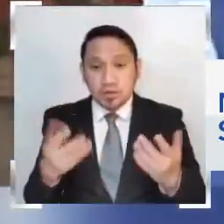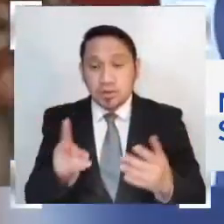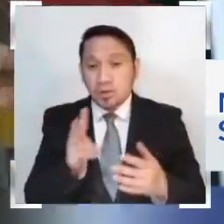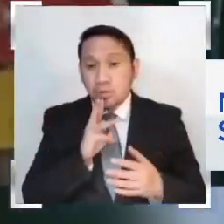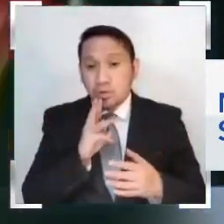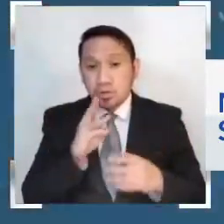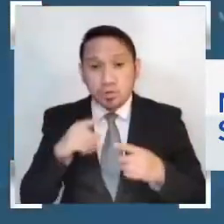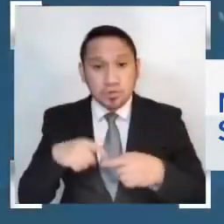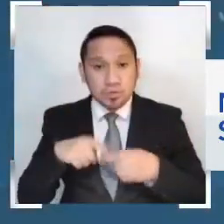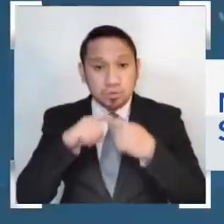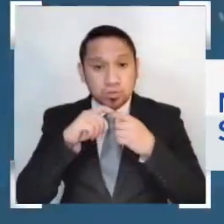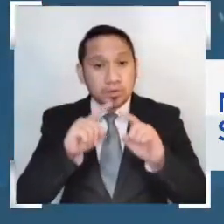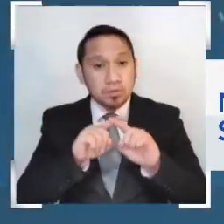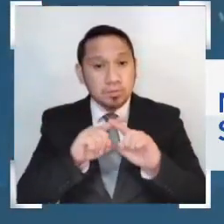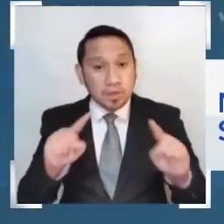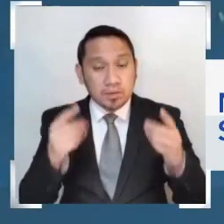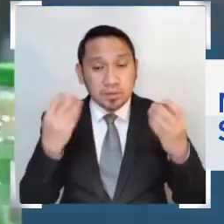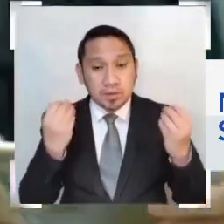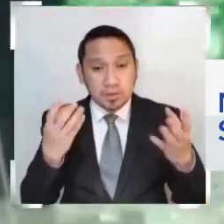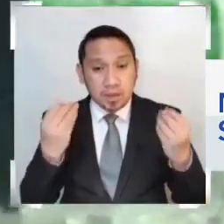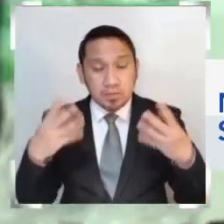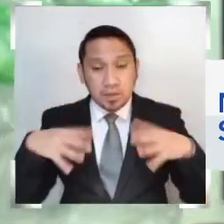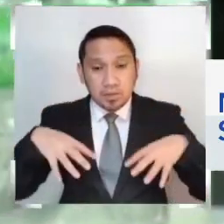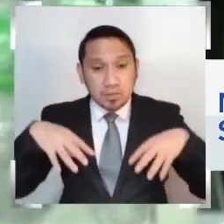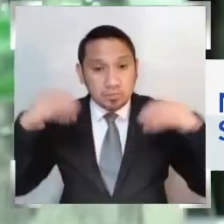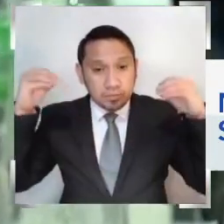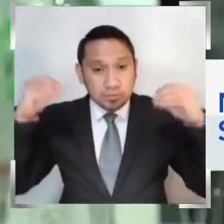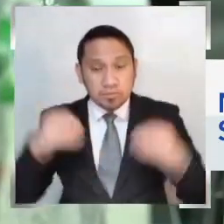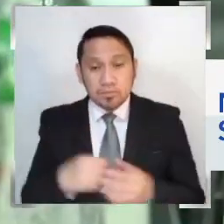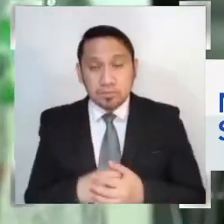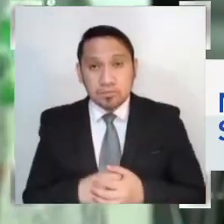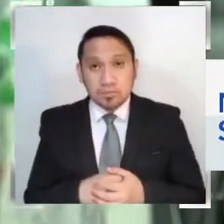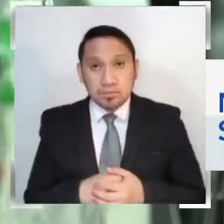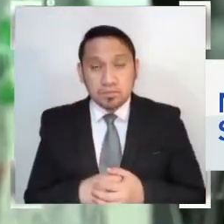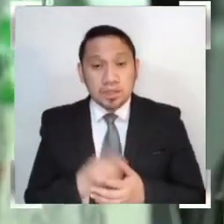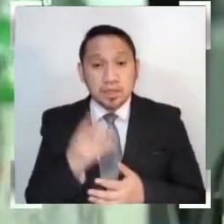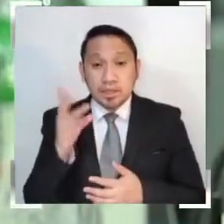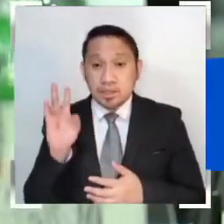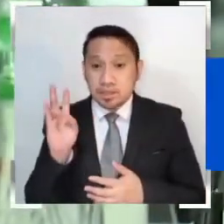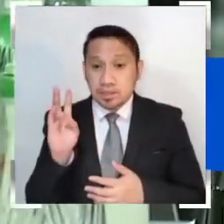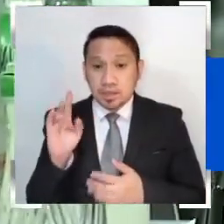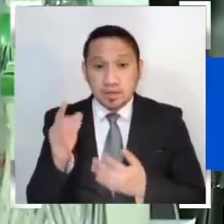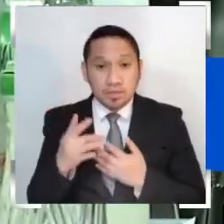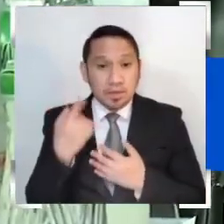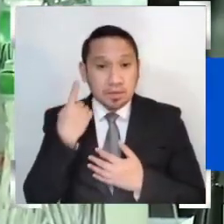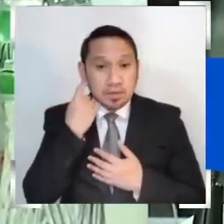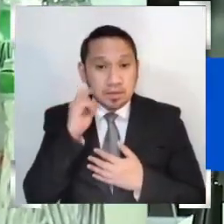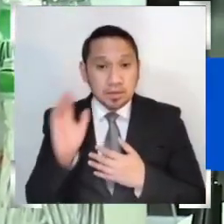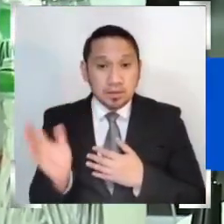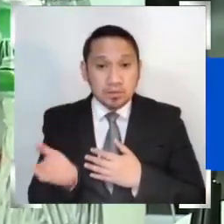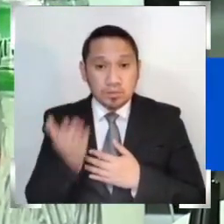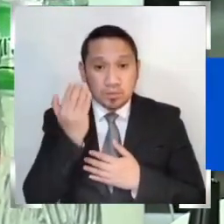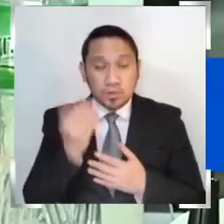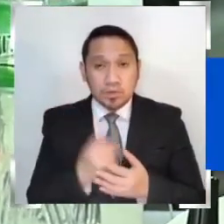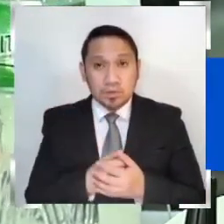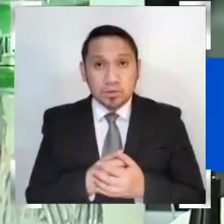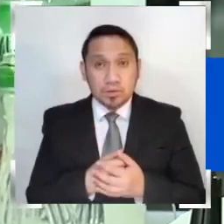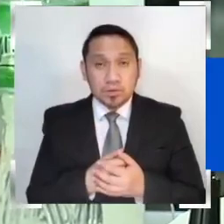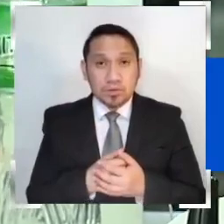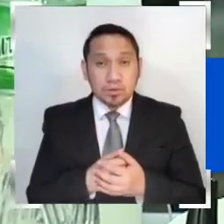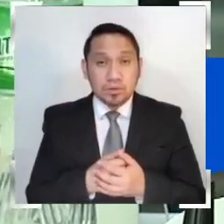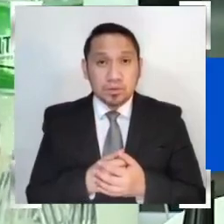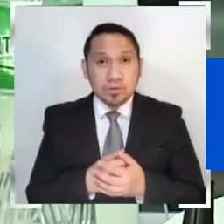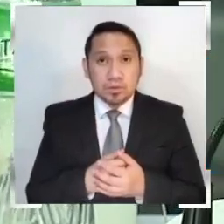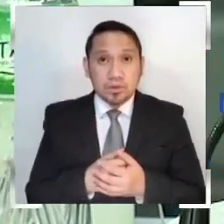pero marami ang nawalan ng kuryente. As of 7 o'clock this morning, the main NGCP